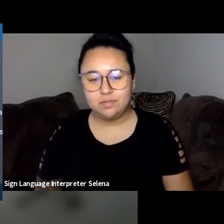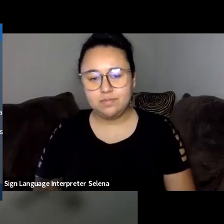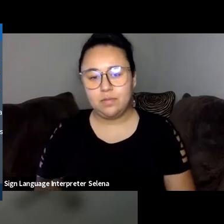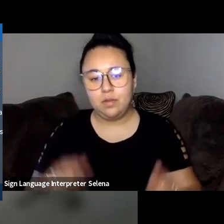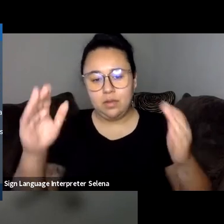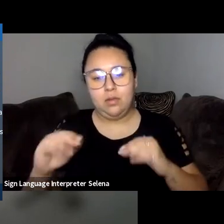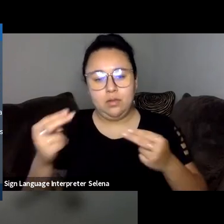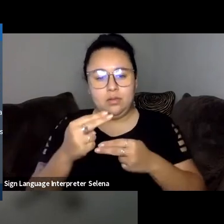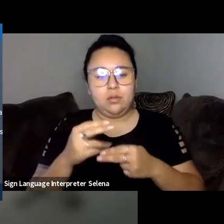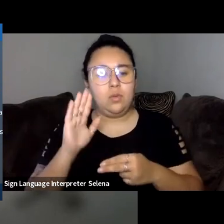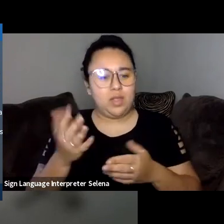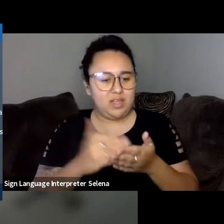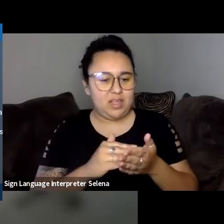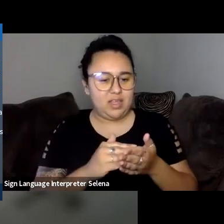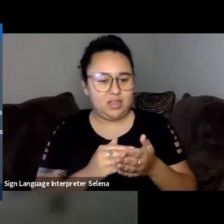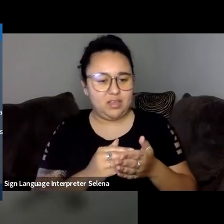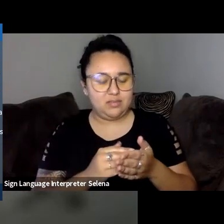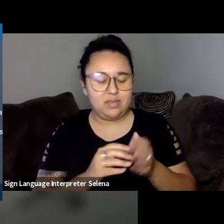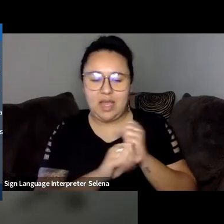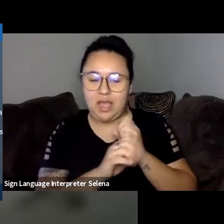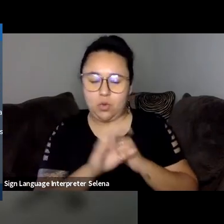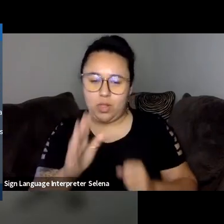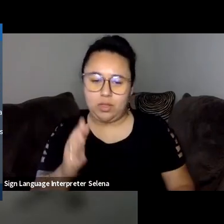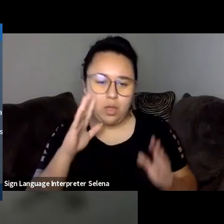What's going to play again? We're going to get another advertisement. Hopefully